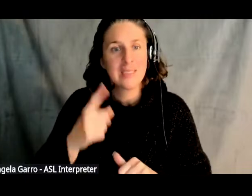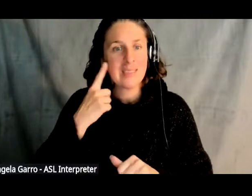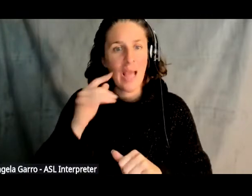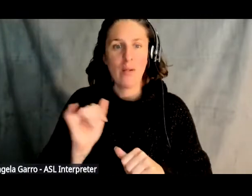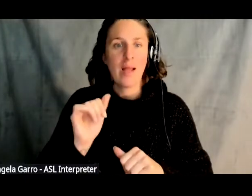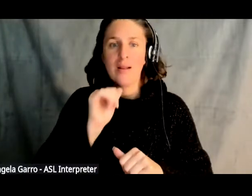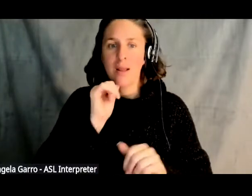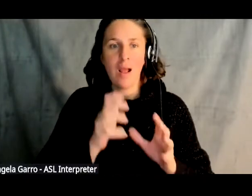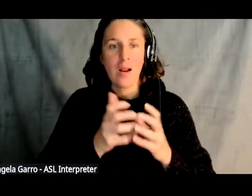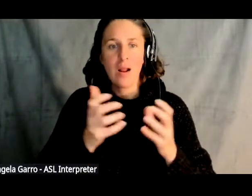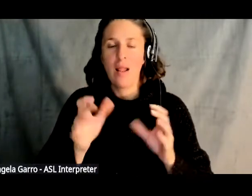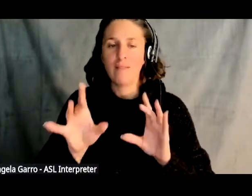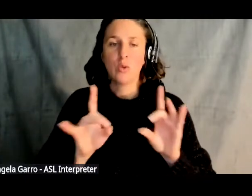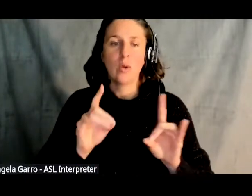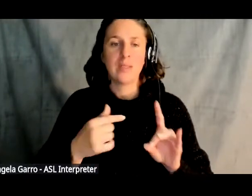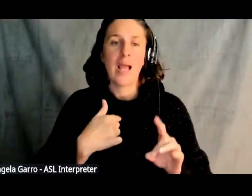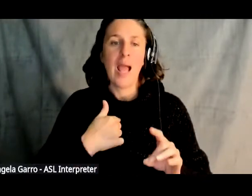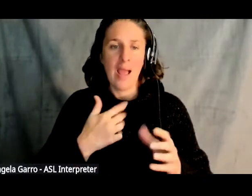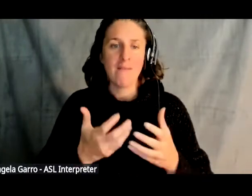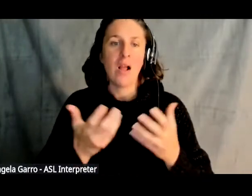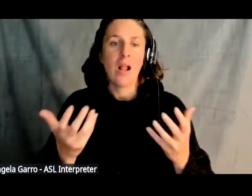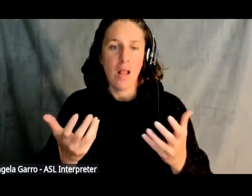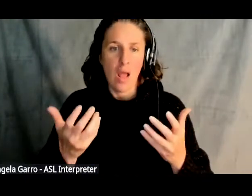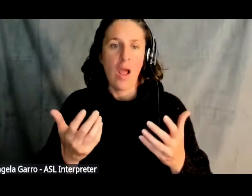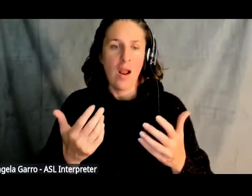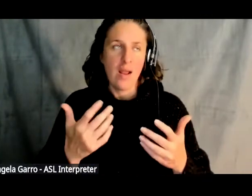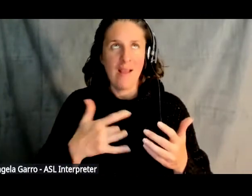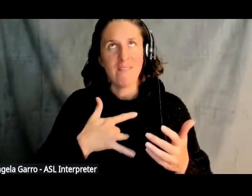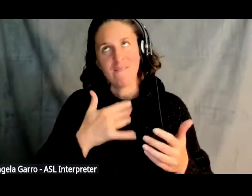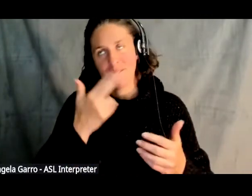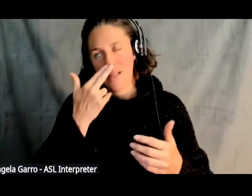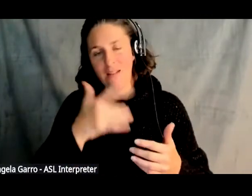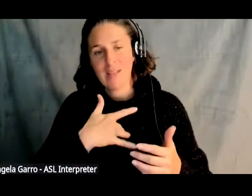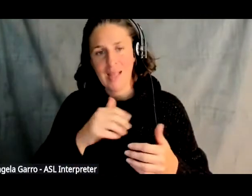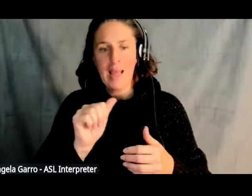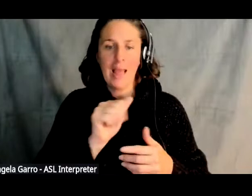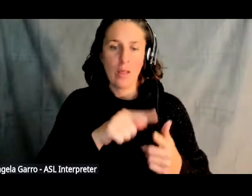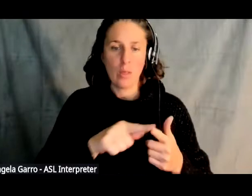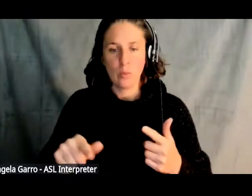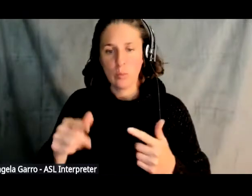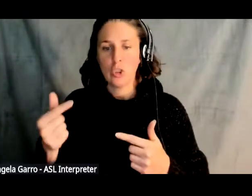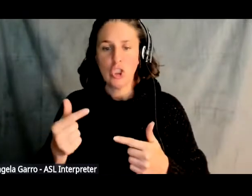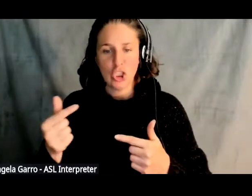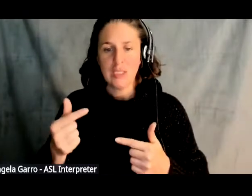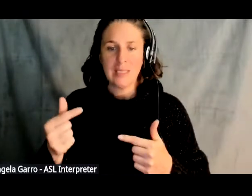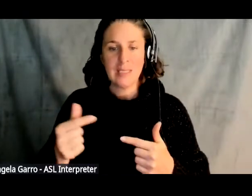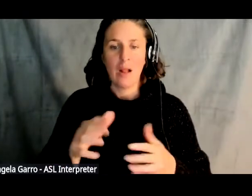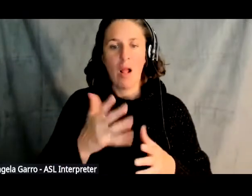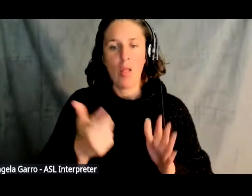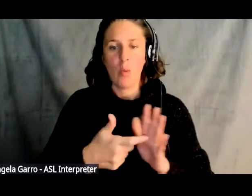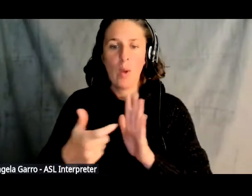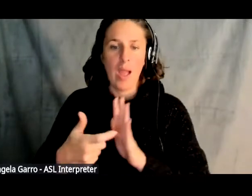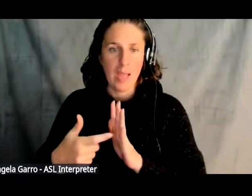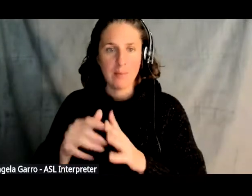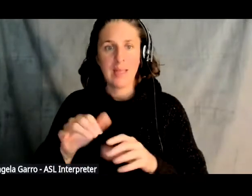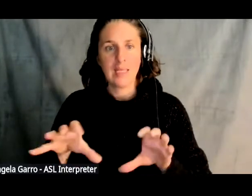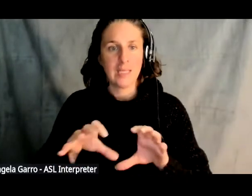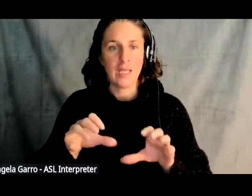and I have a funny feeling it has to do with A through G or all the requirements that are done. So you have this limited choice of what you can